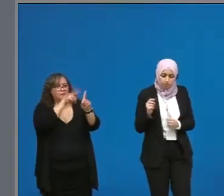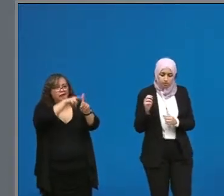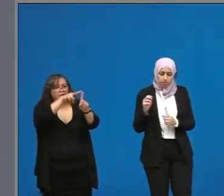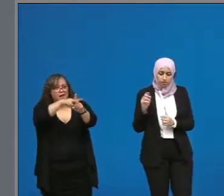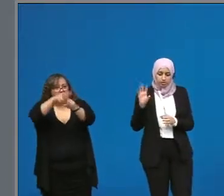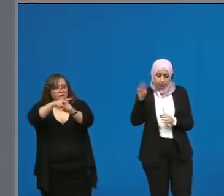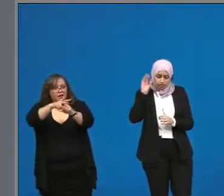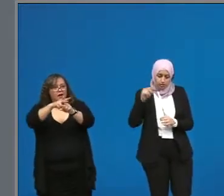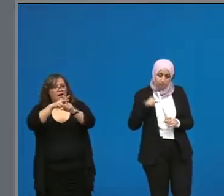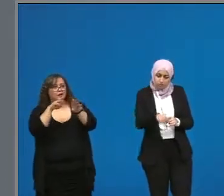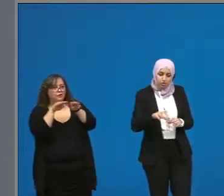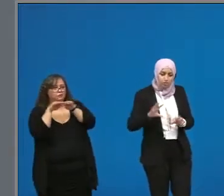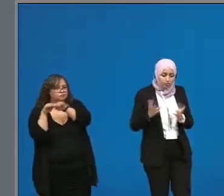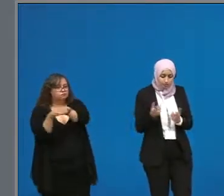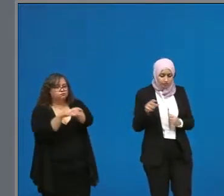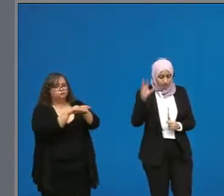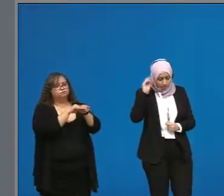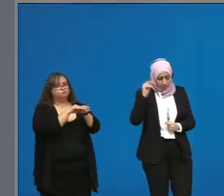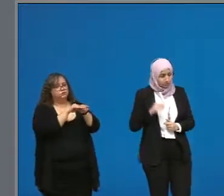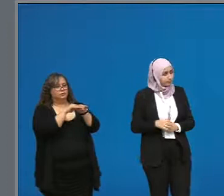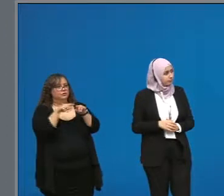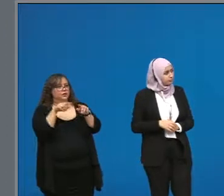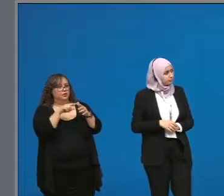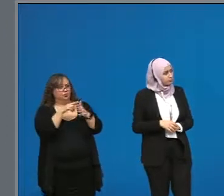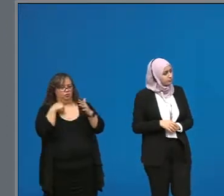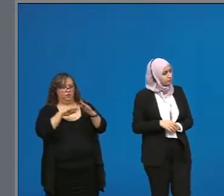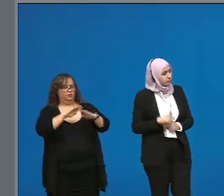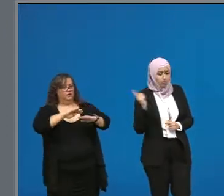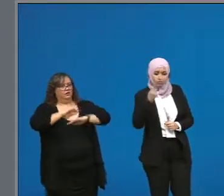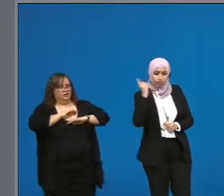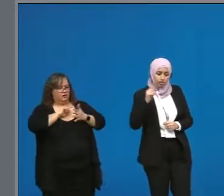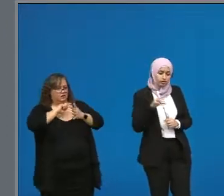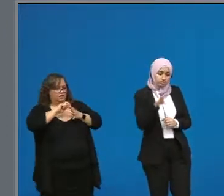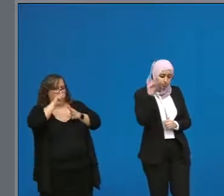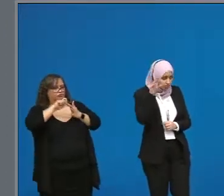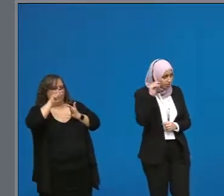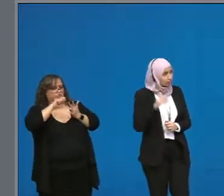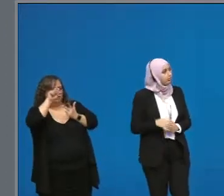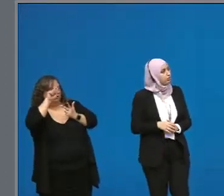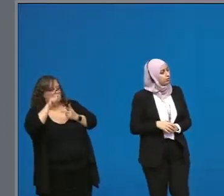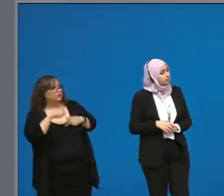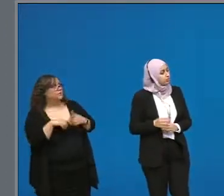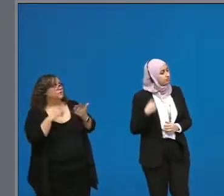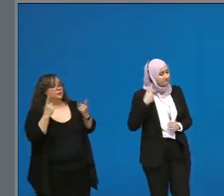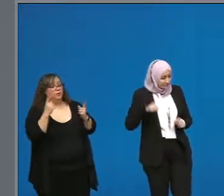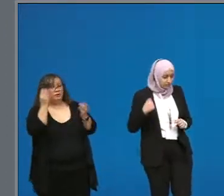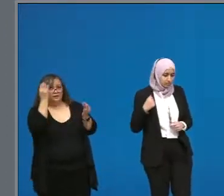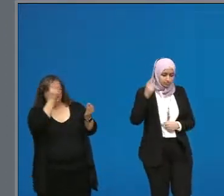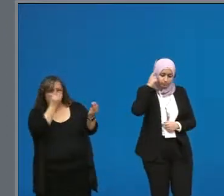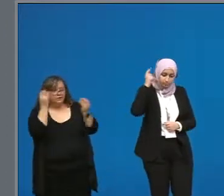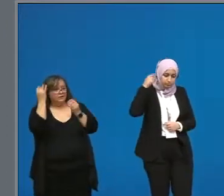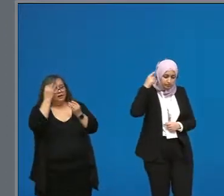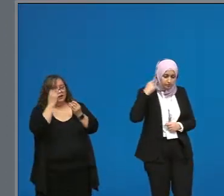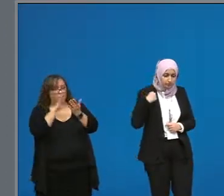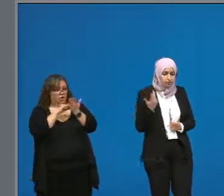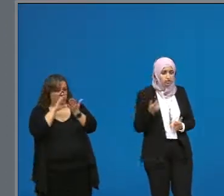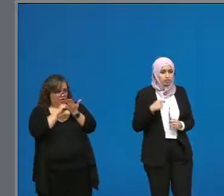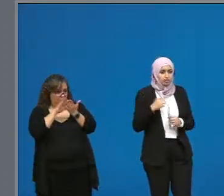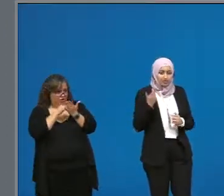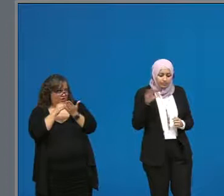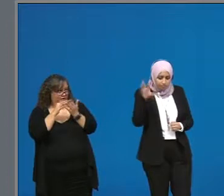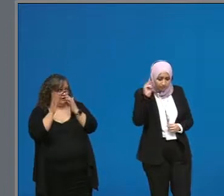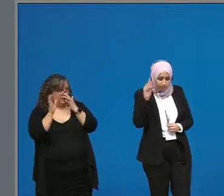quickly. And the principles are this. When we're thinking about learning, and bear in mind we want to be thinking today about